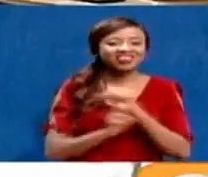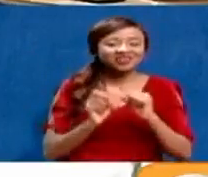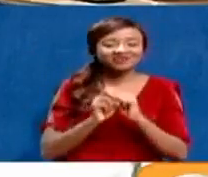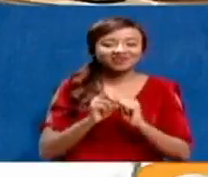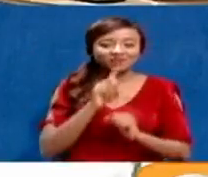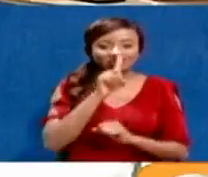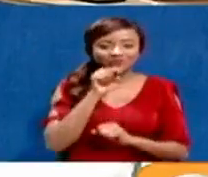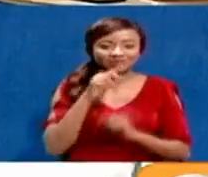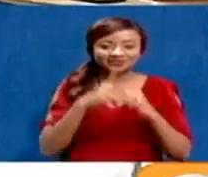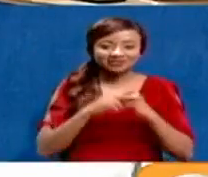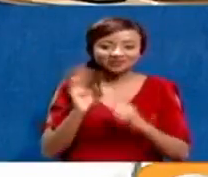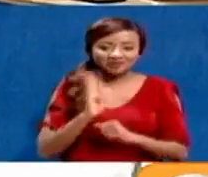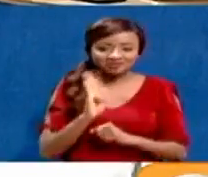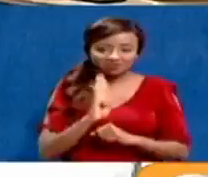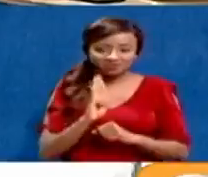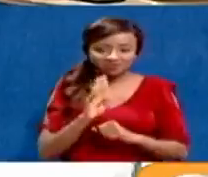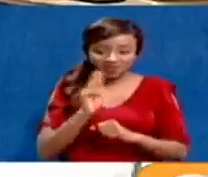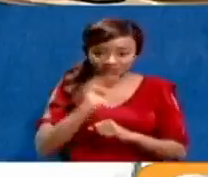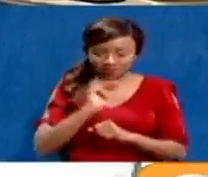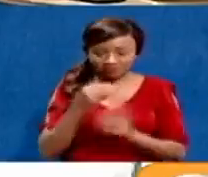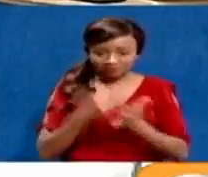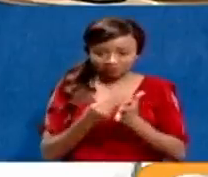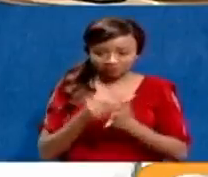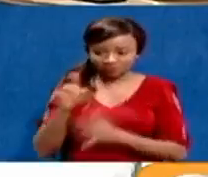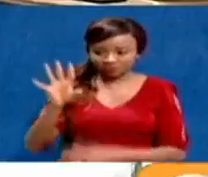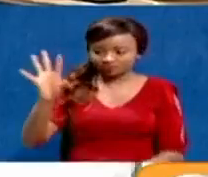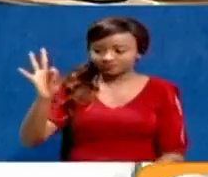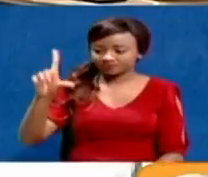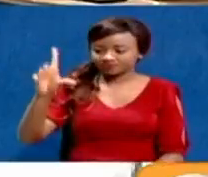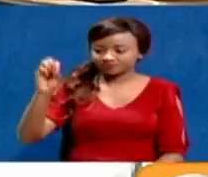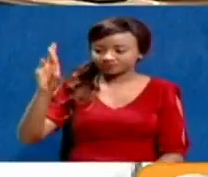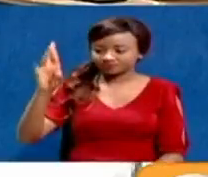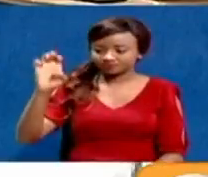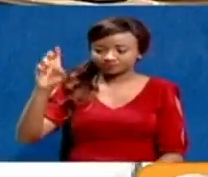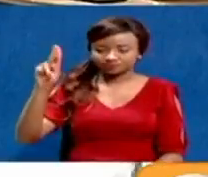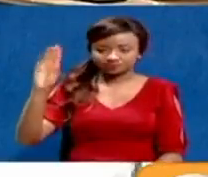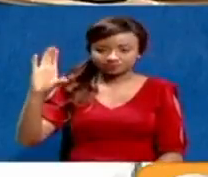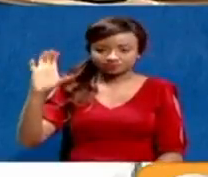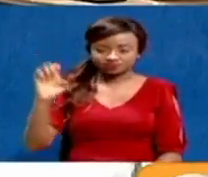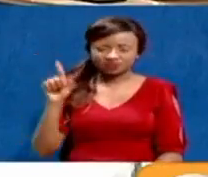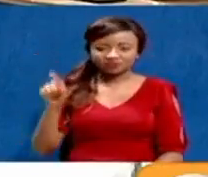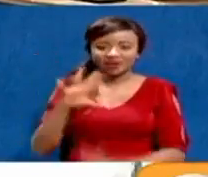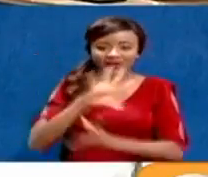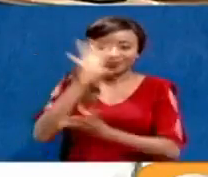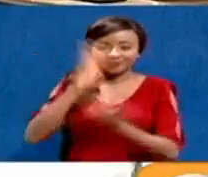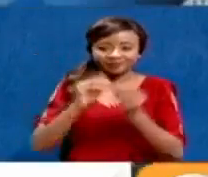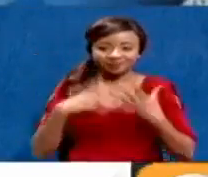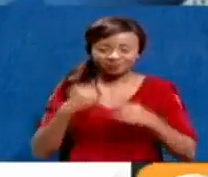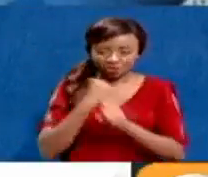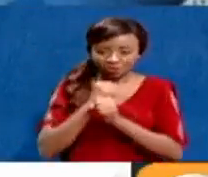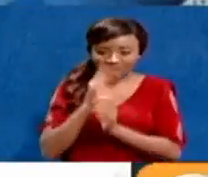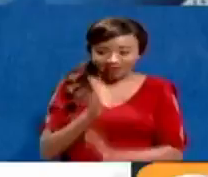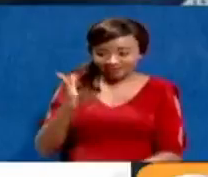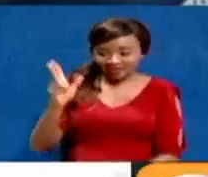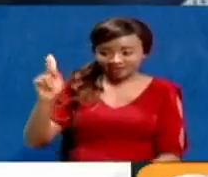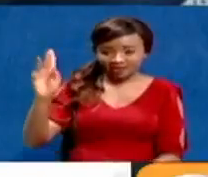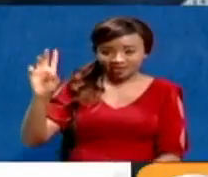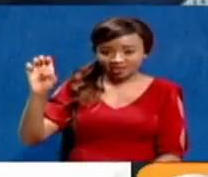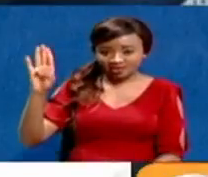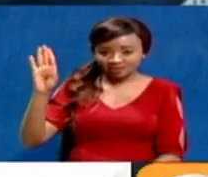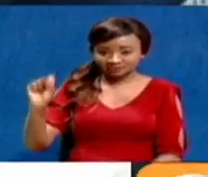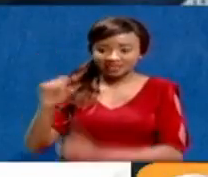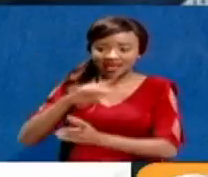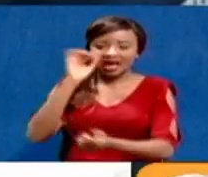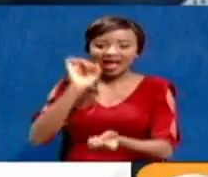in the parastatal. Now, the arrest of Florence Aweno Ouma brings to five the number of KEBS employees suspected to have stolen the